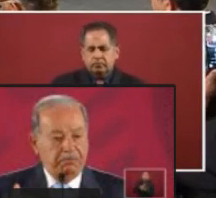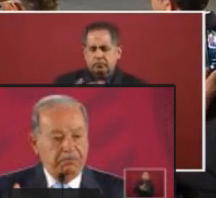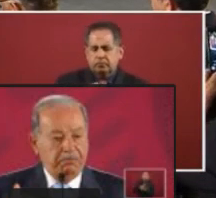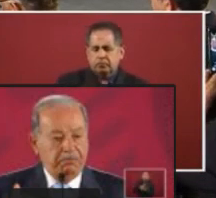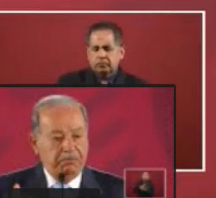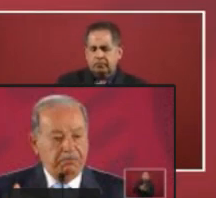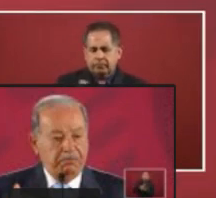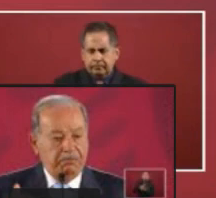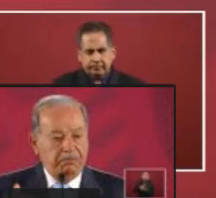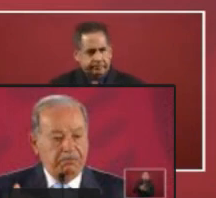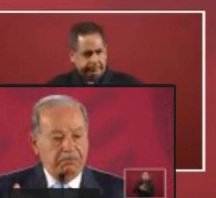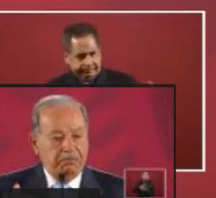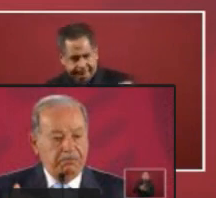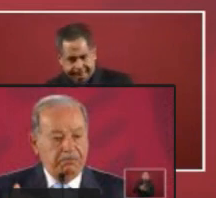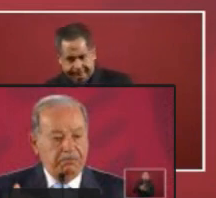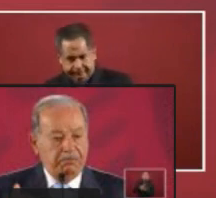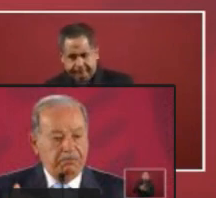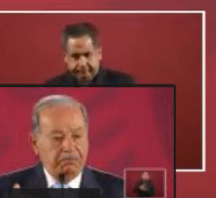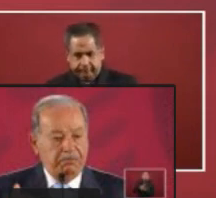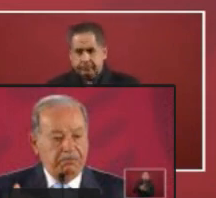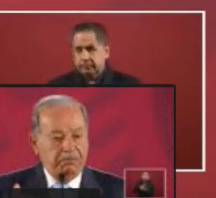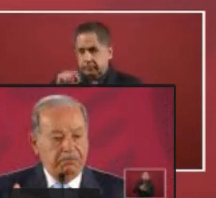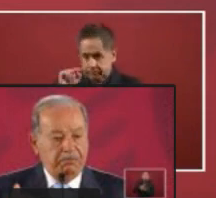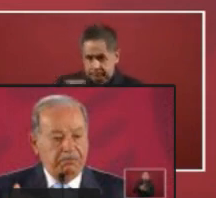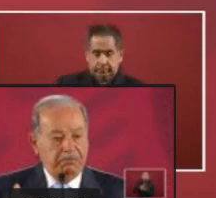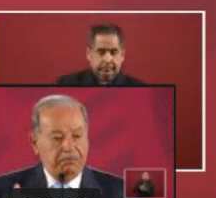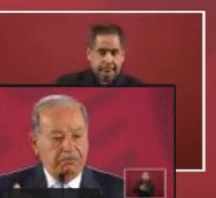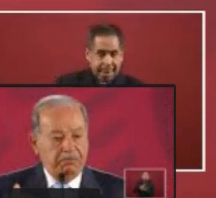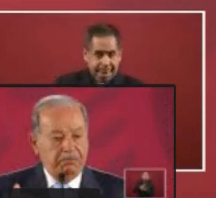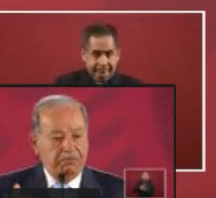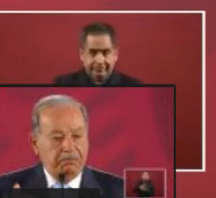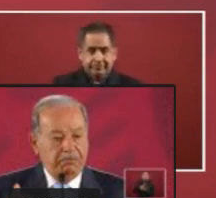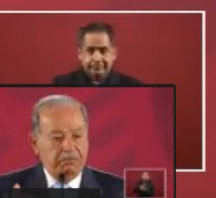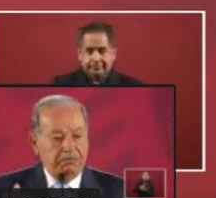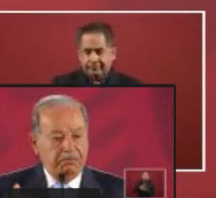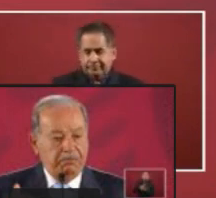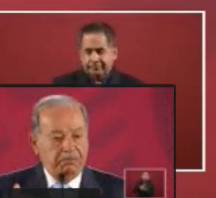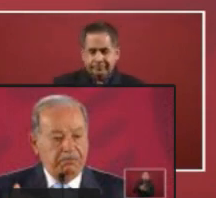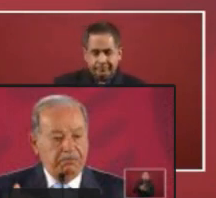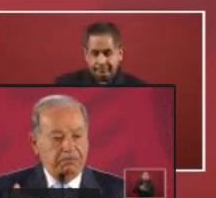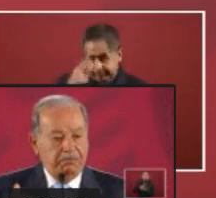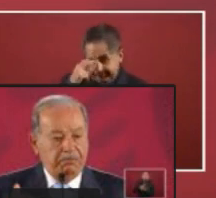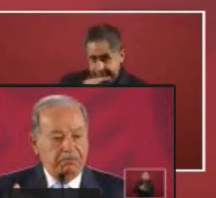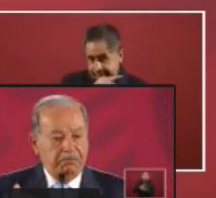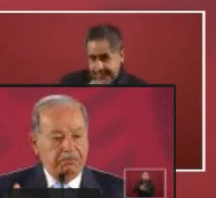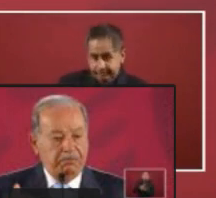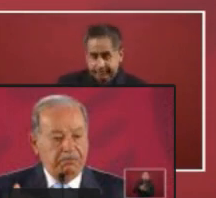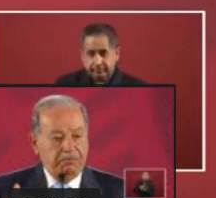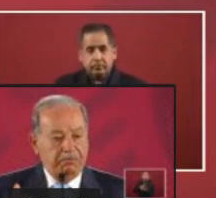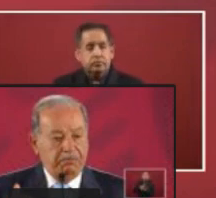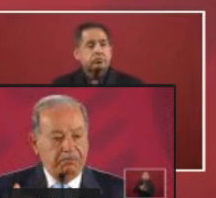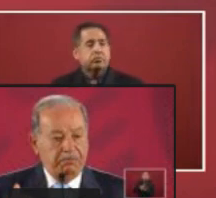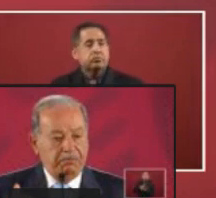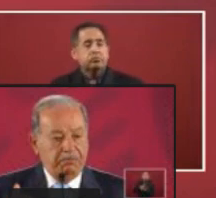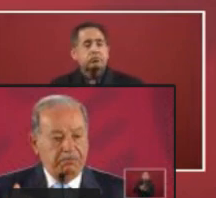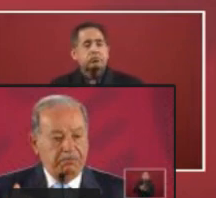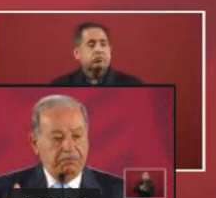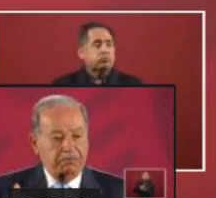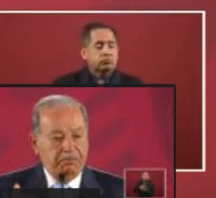from the zone of Oaxaca to a specific point, which is in Mexico,